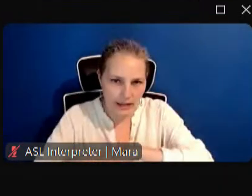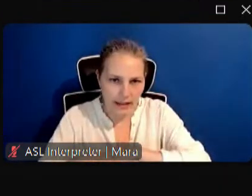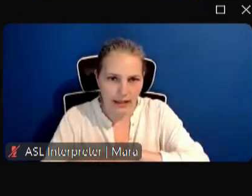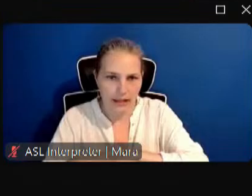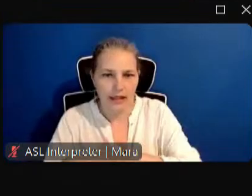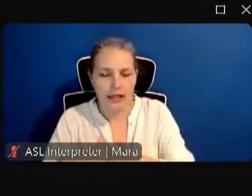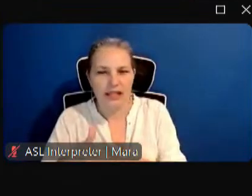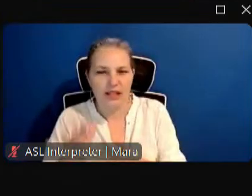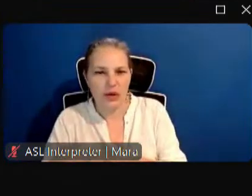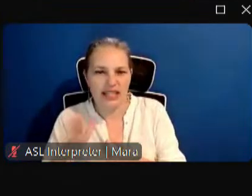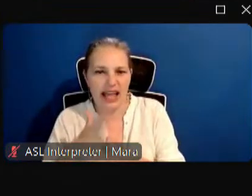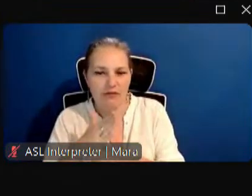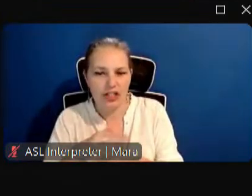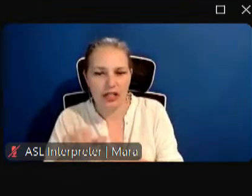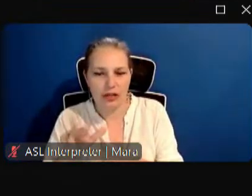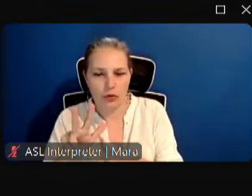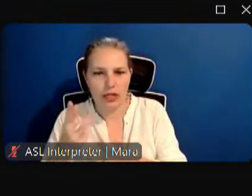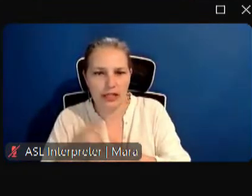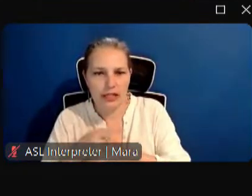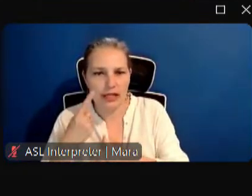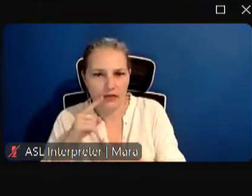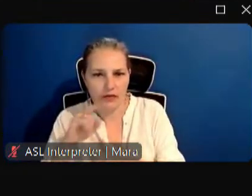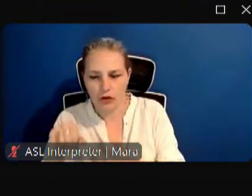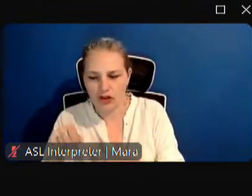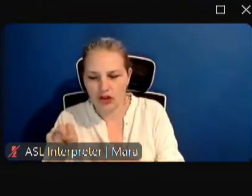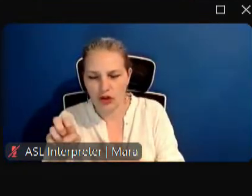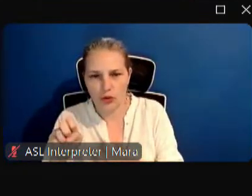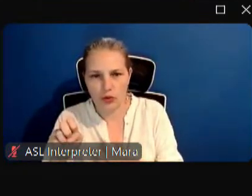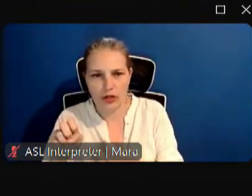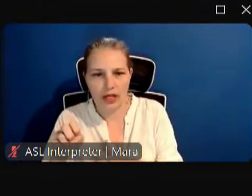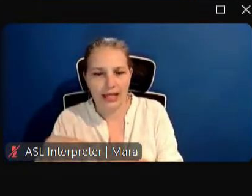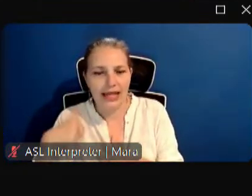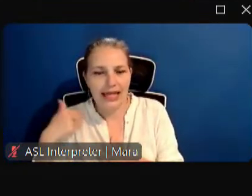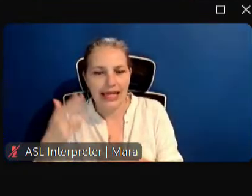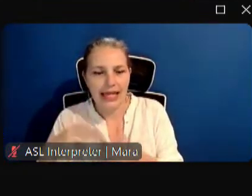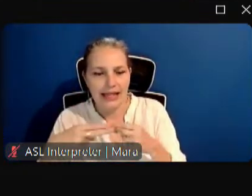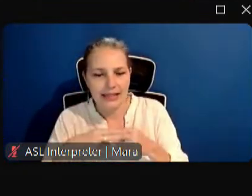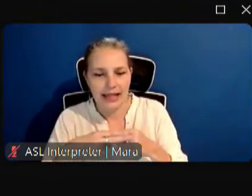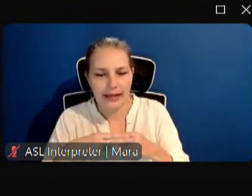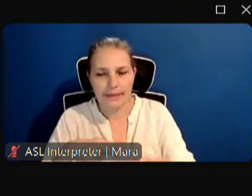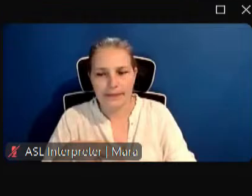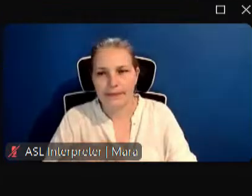there currently in June. Great, and if we can move to the next slide, please.